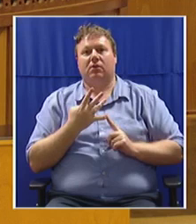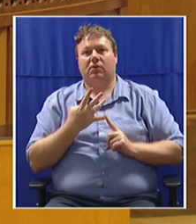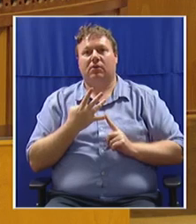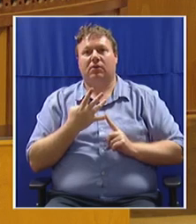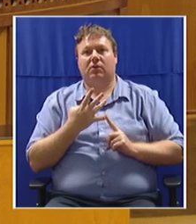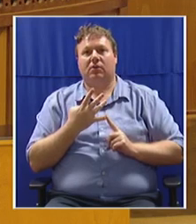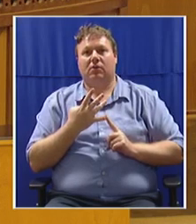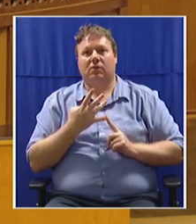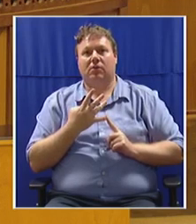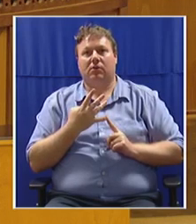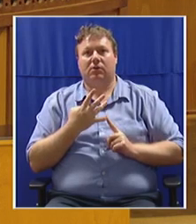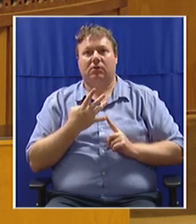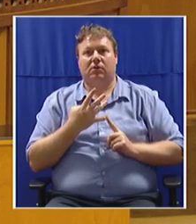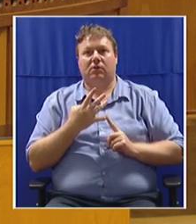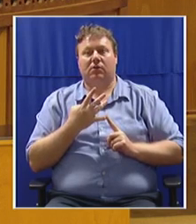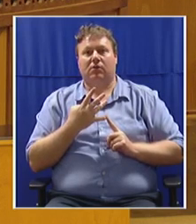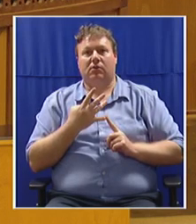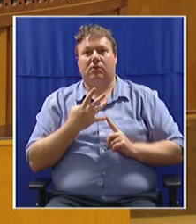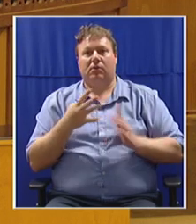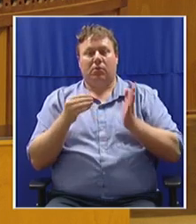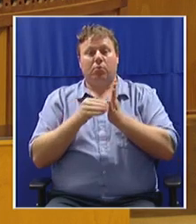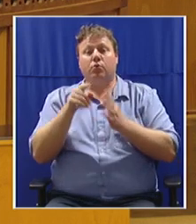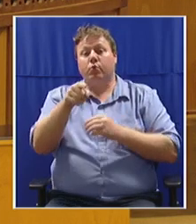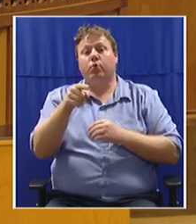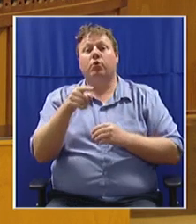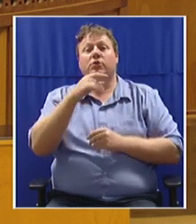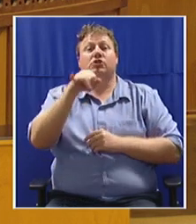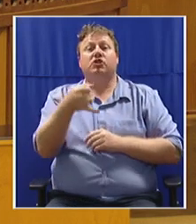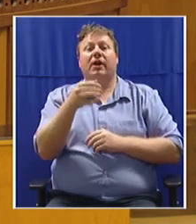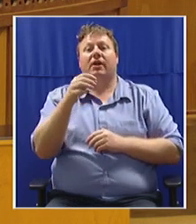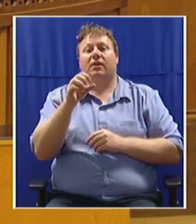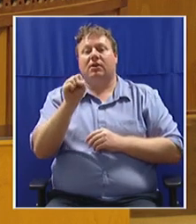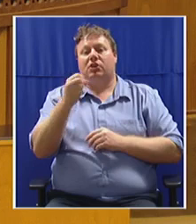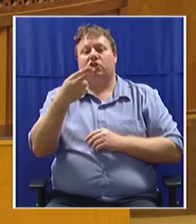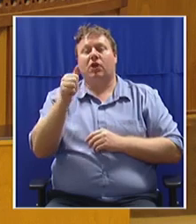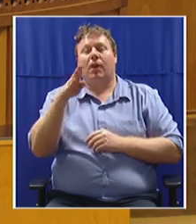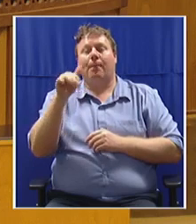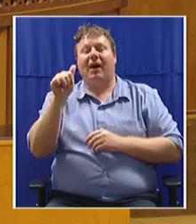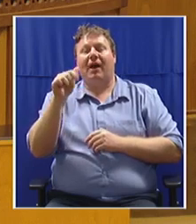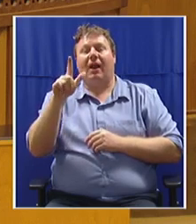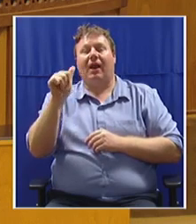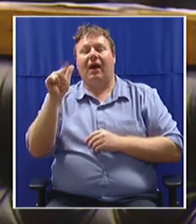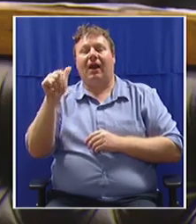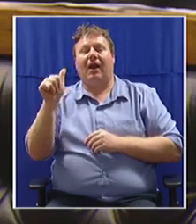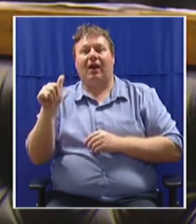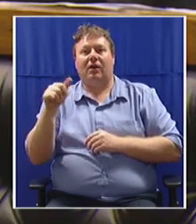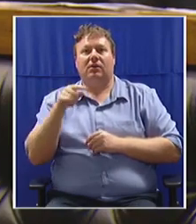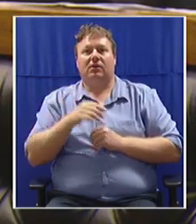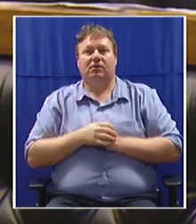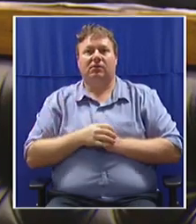you by the Honorable J. Shabalala, the Deputy President. Thank you, Honorable